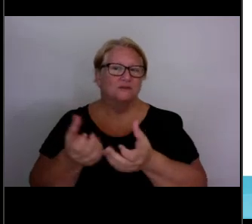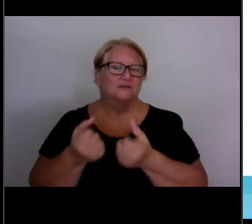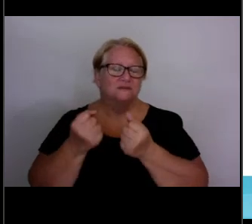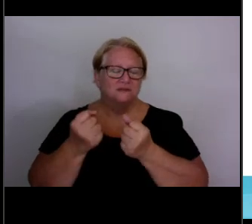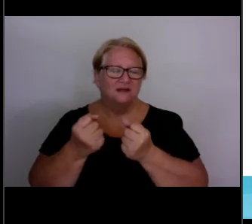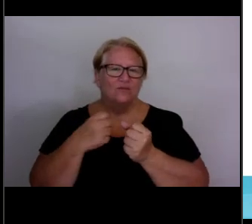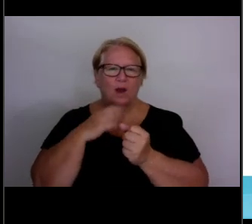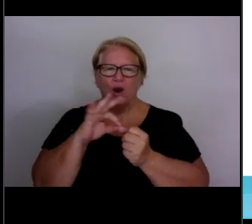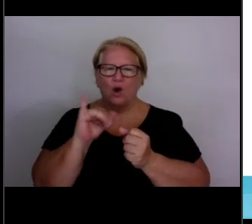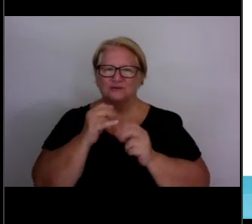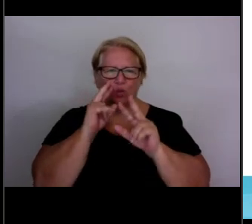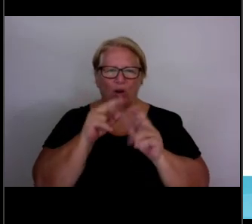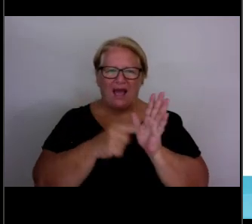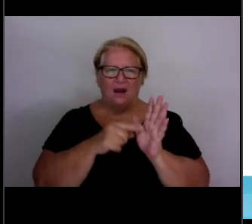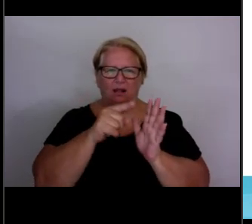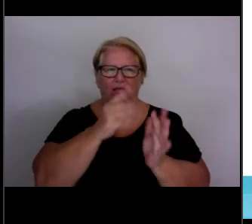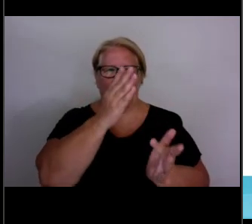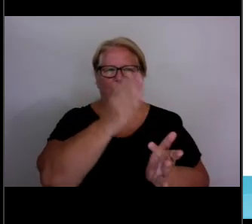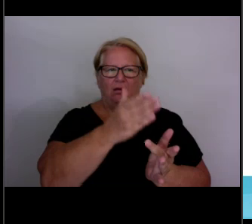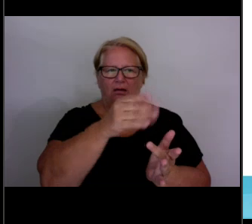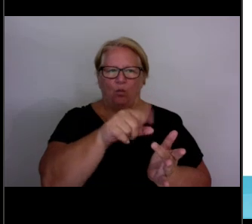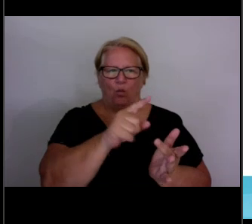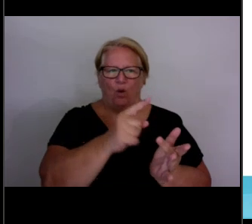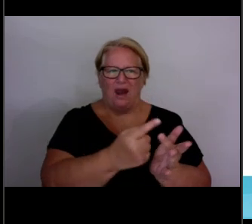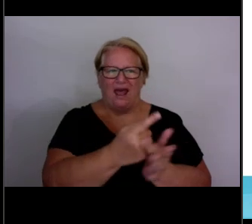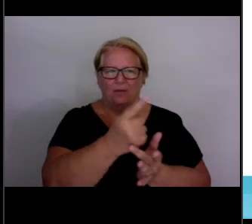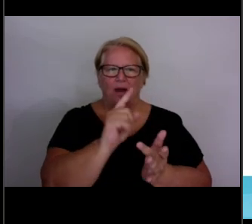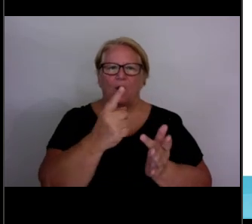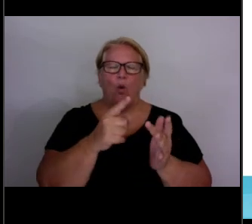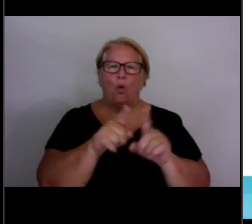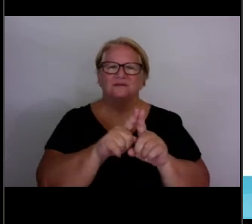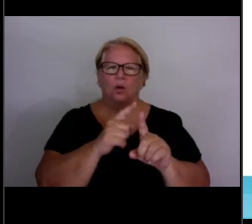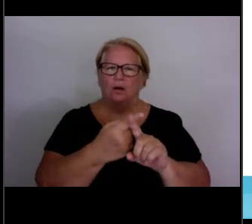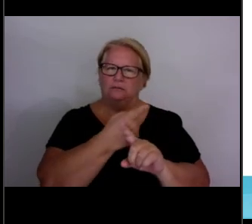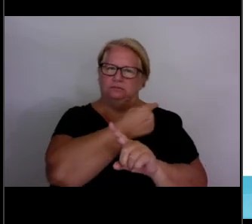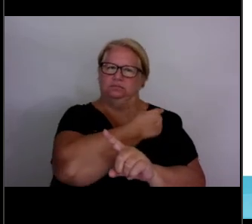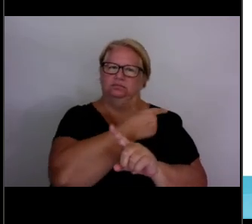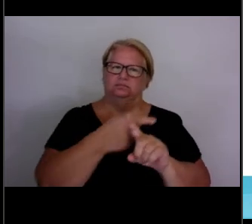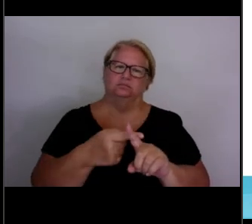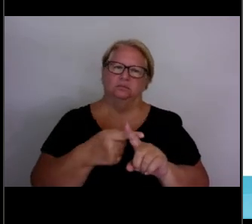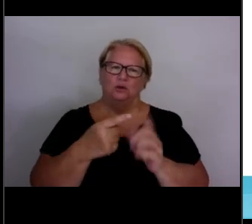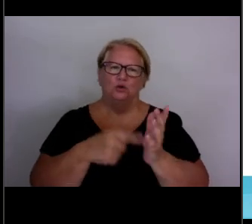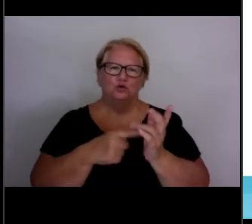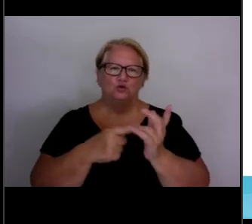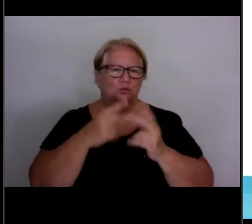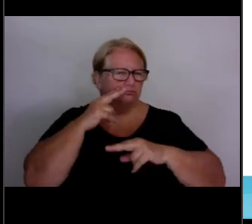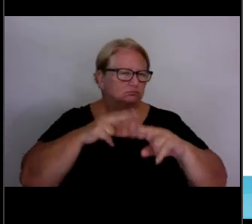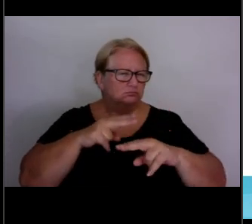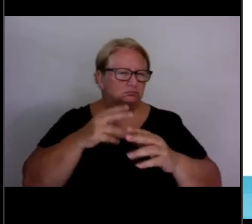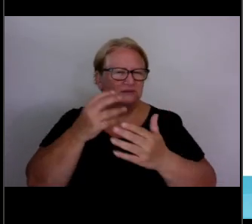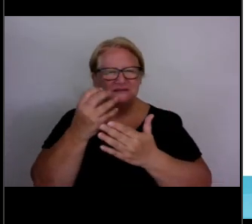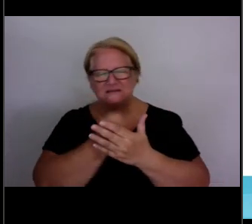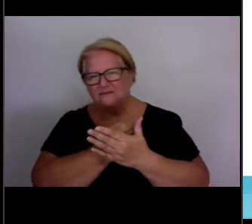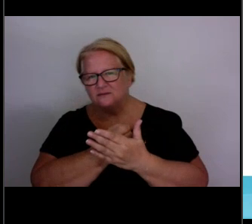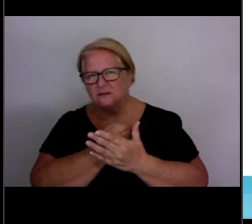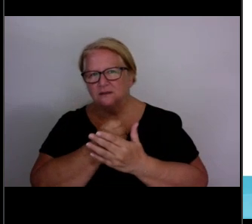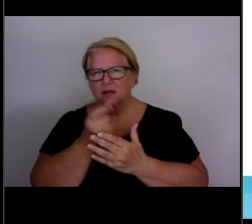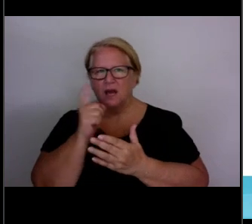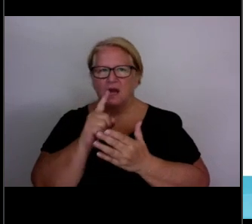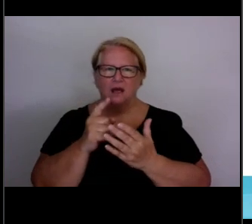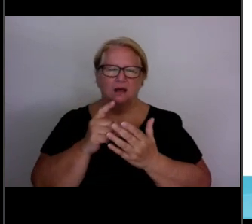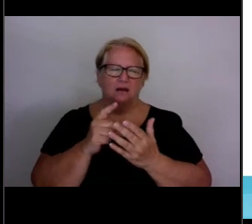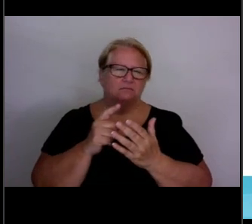but also getting a history of the broader domestic violence context so that we can really assess, looking at safety and power